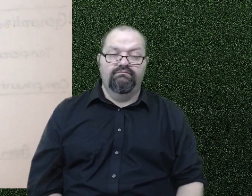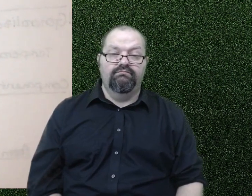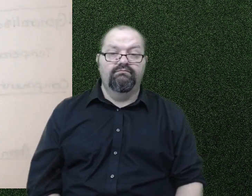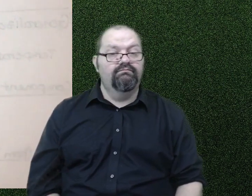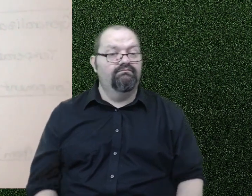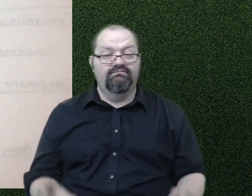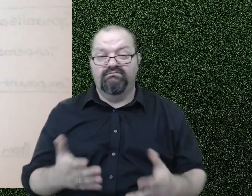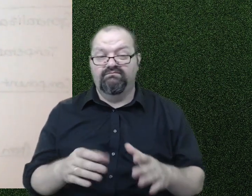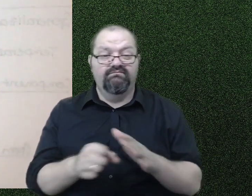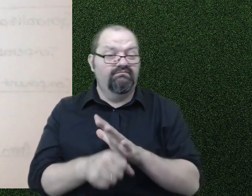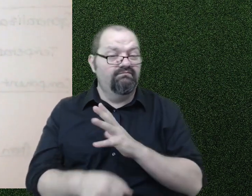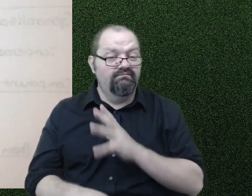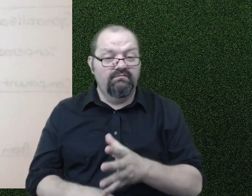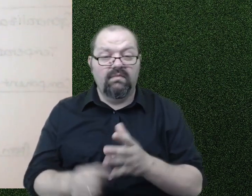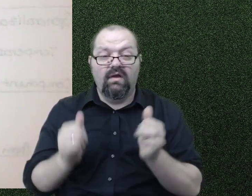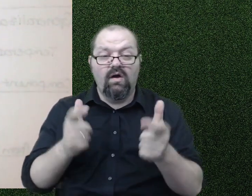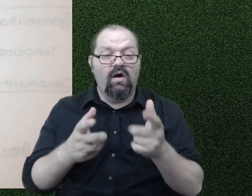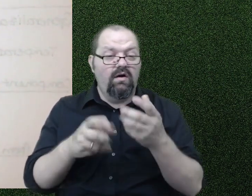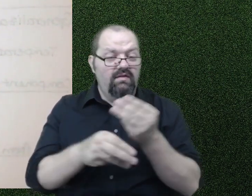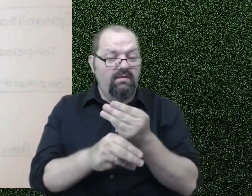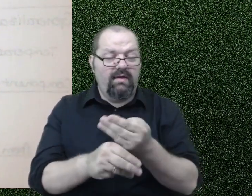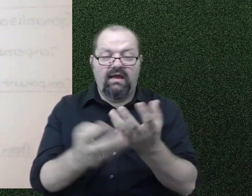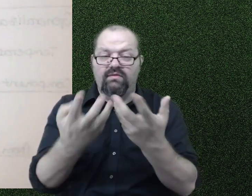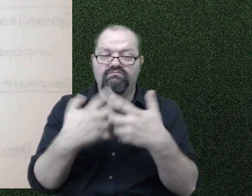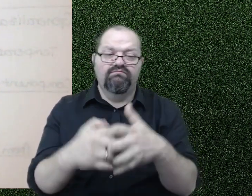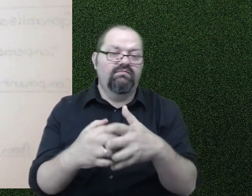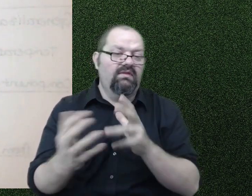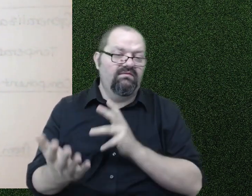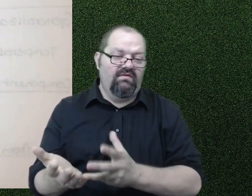Totally fine. All the math works out just fine.